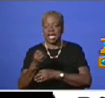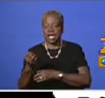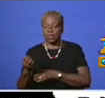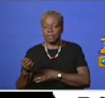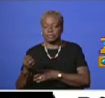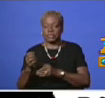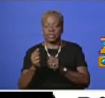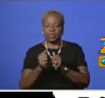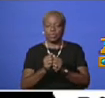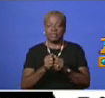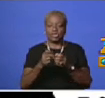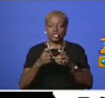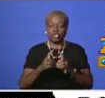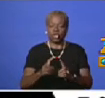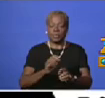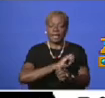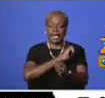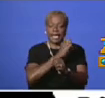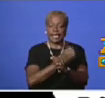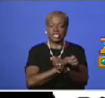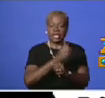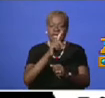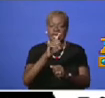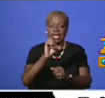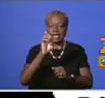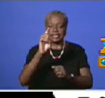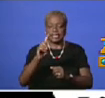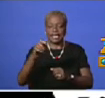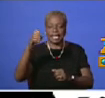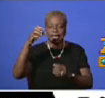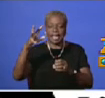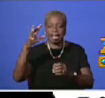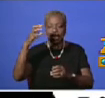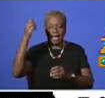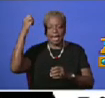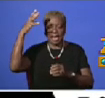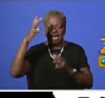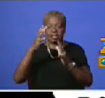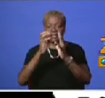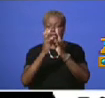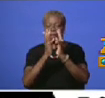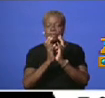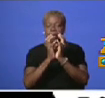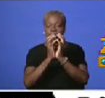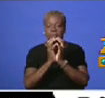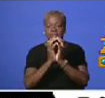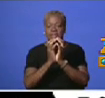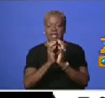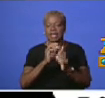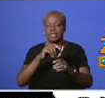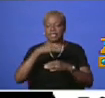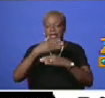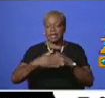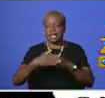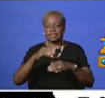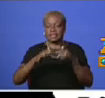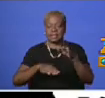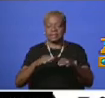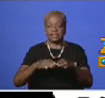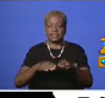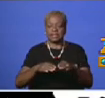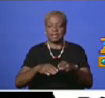are equipped with durable, energy-efficient LED light bulbs, which have a long lifespan. The next step will be to install cameras at